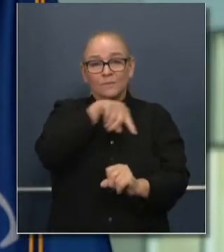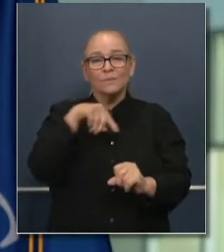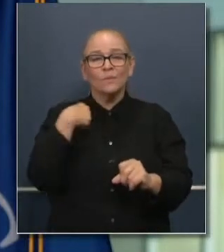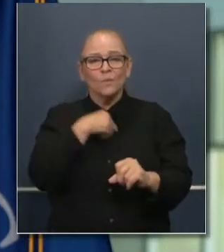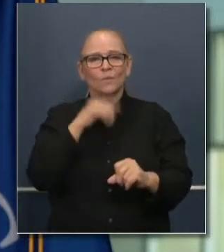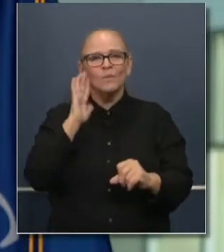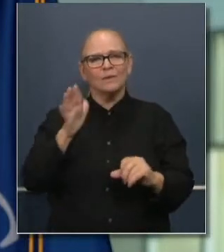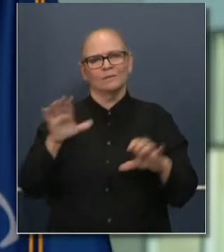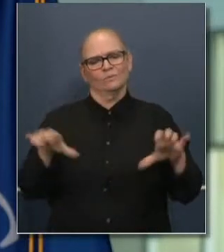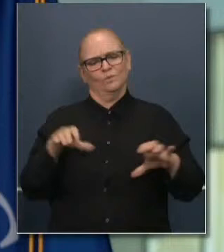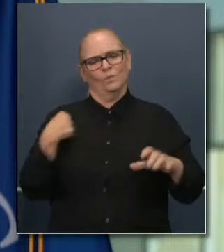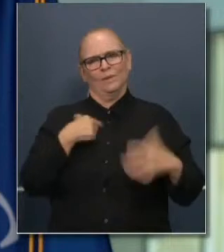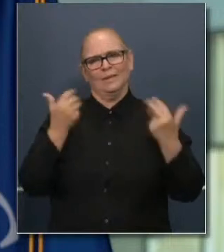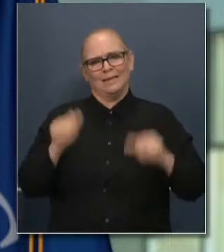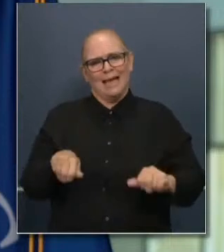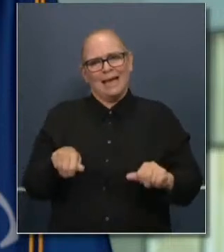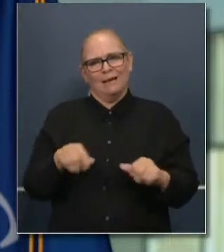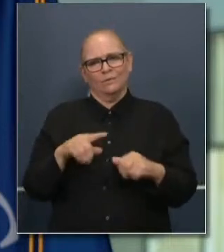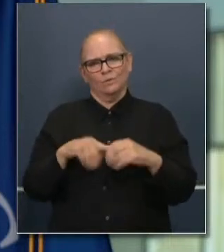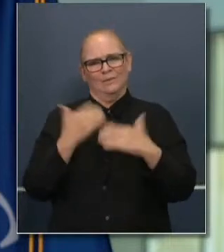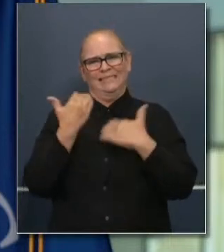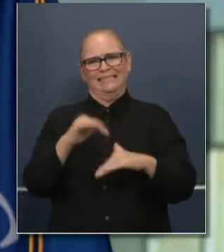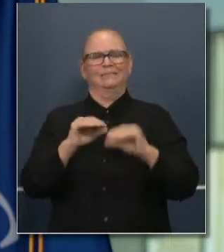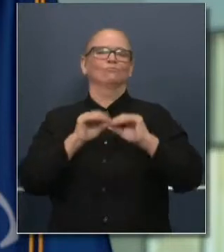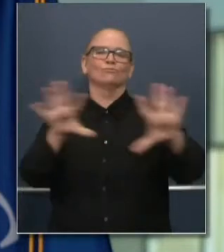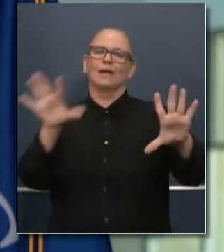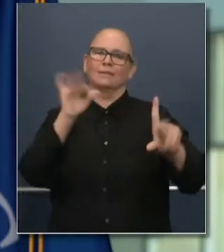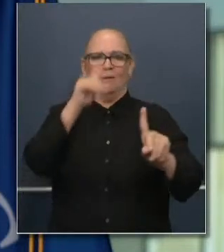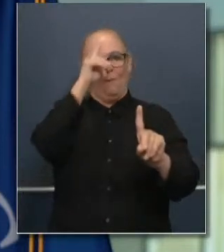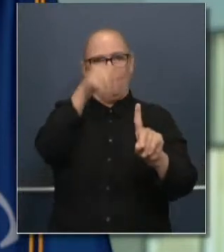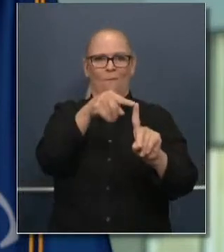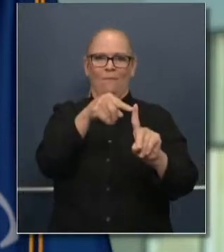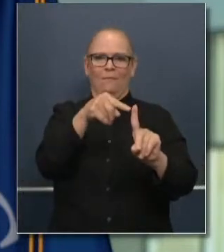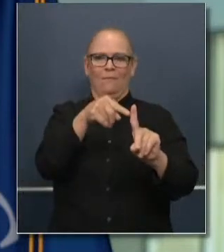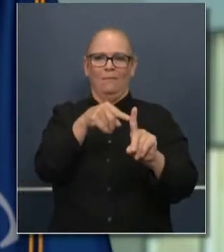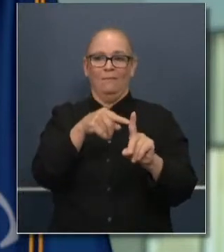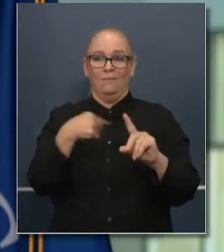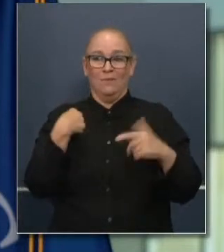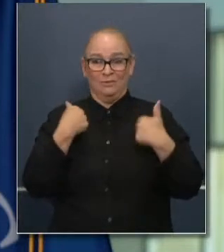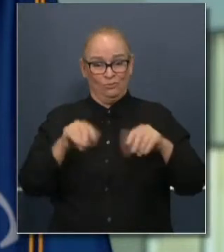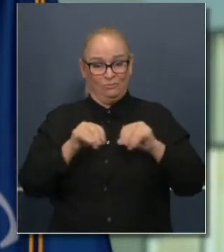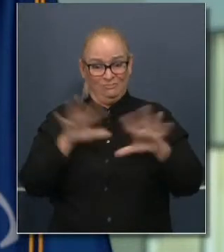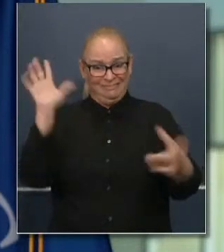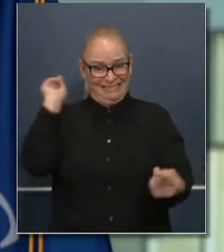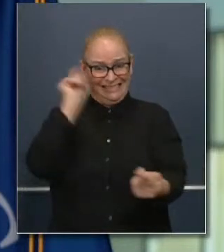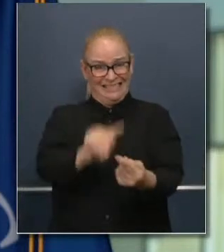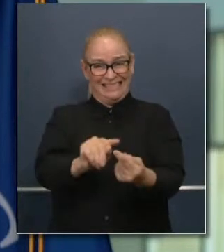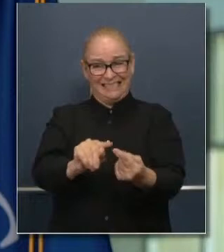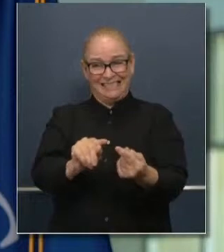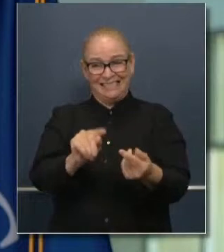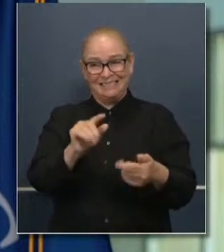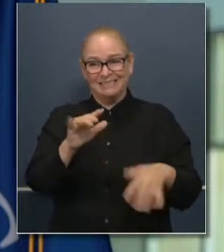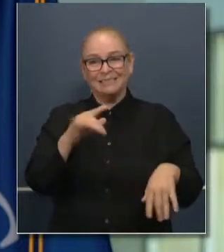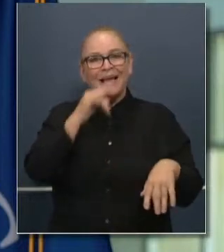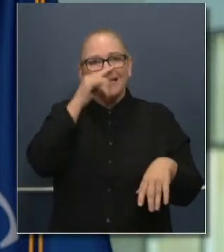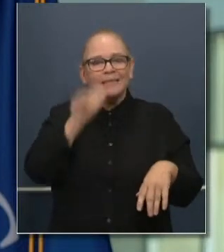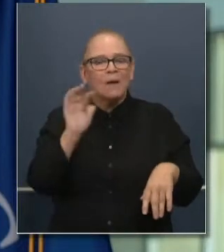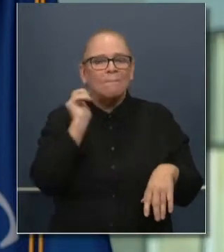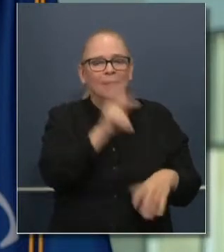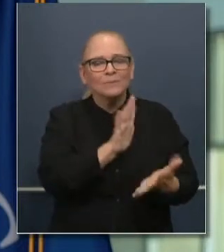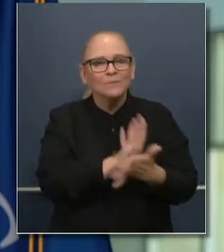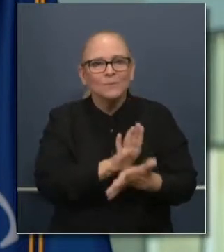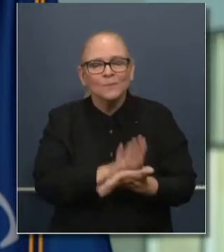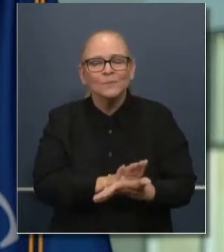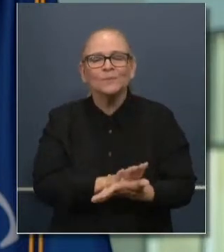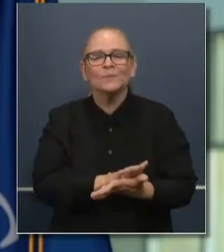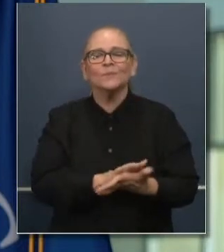we can to mitigate the spread of this disease. The sooner we do that, we can get our kids back to school. The sooner we do that, we can get back to some